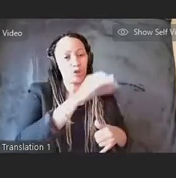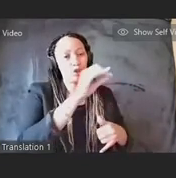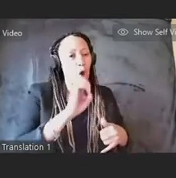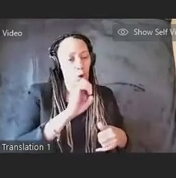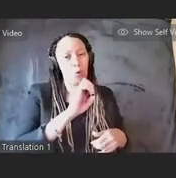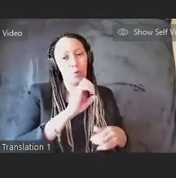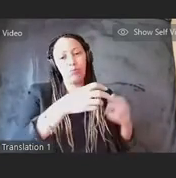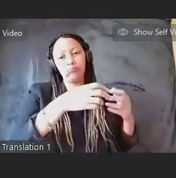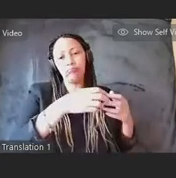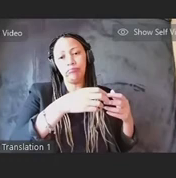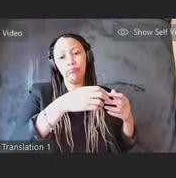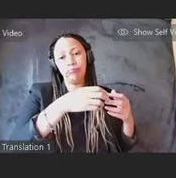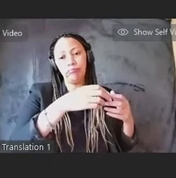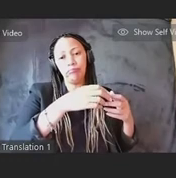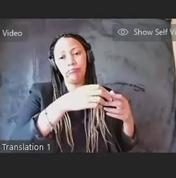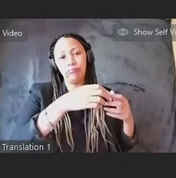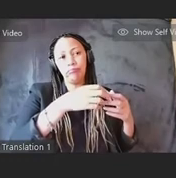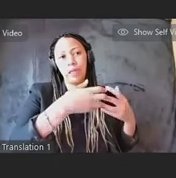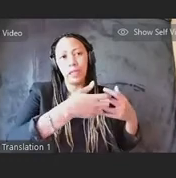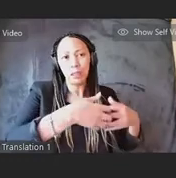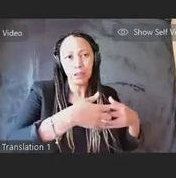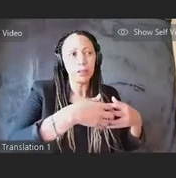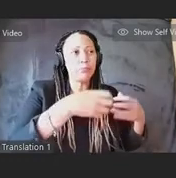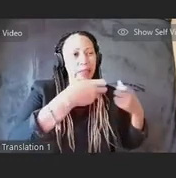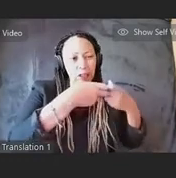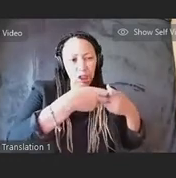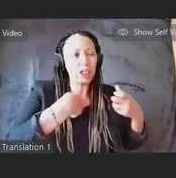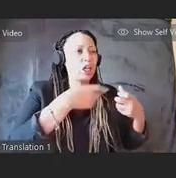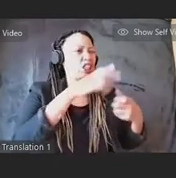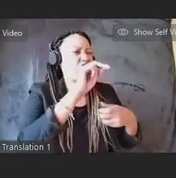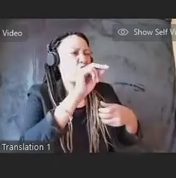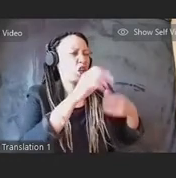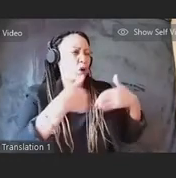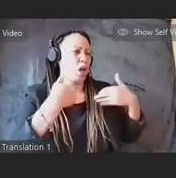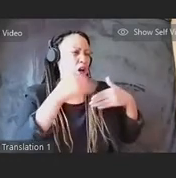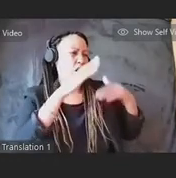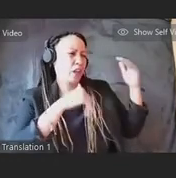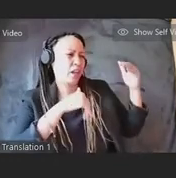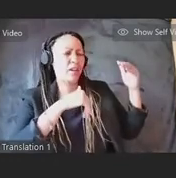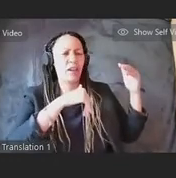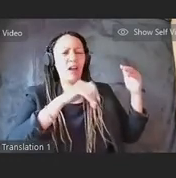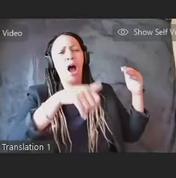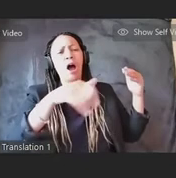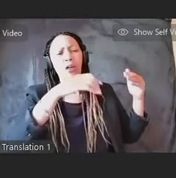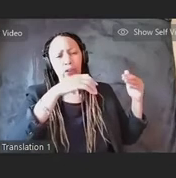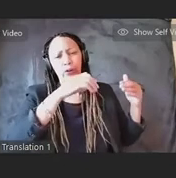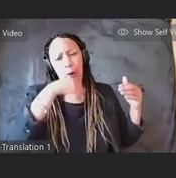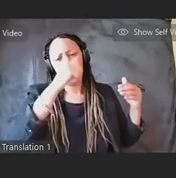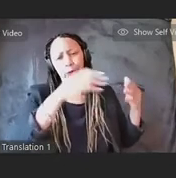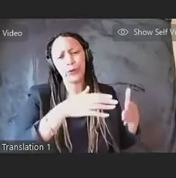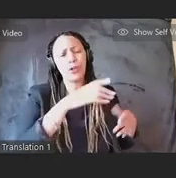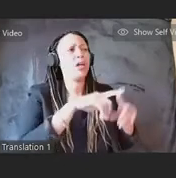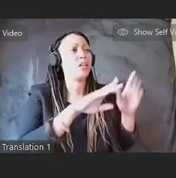is an engineer, and he's 30 or so years younger than the other owners. And Joe is developed, and